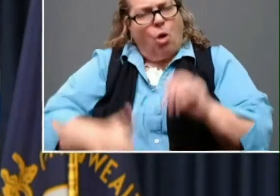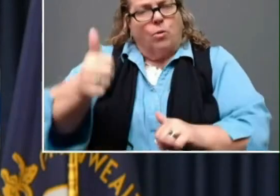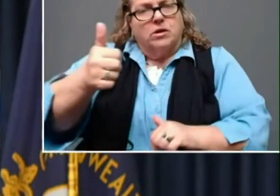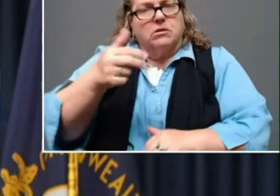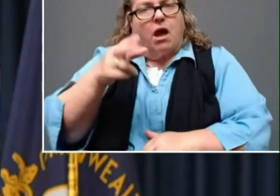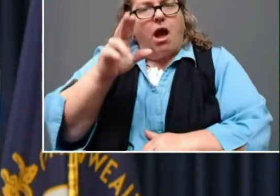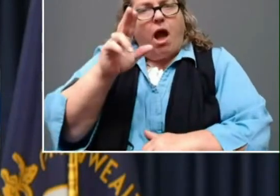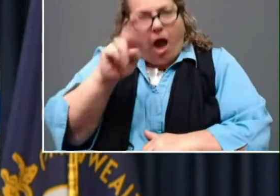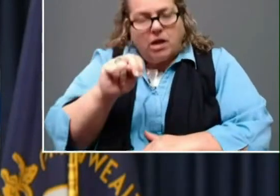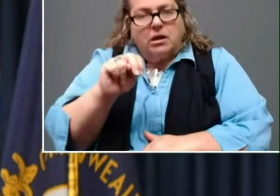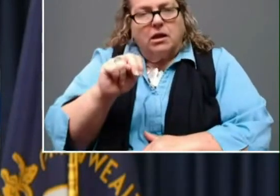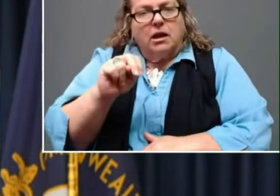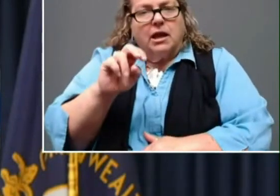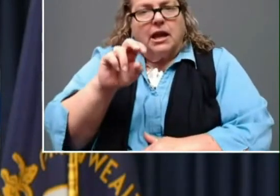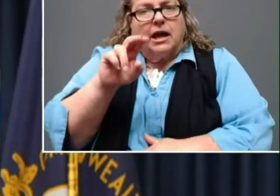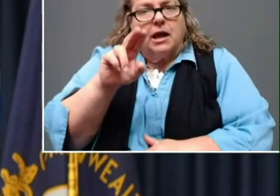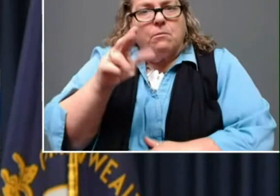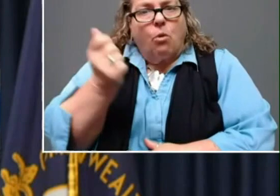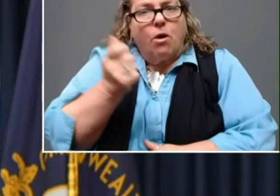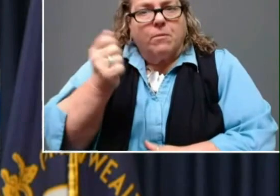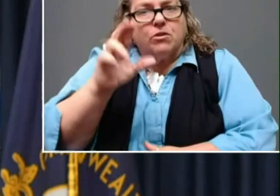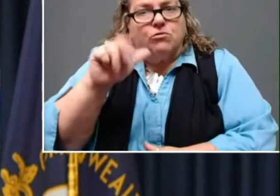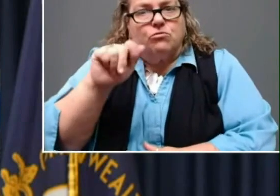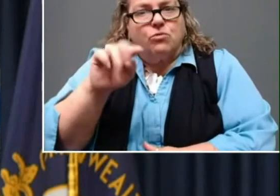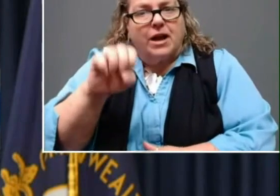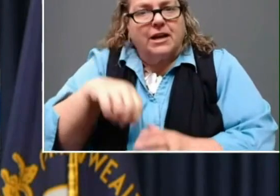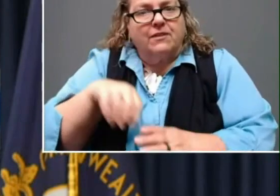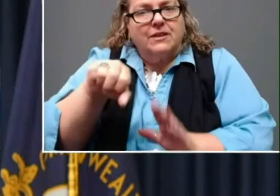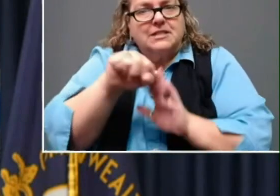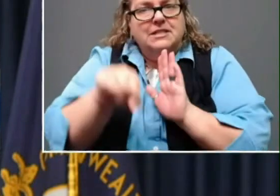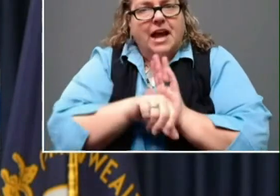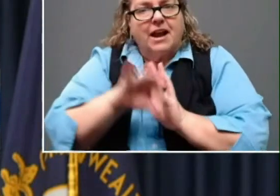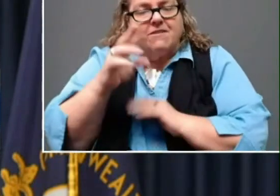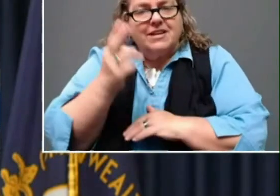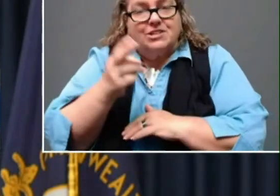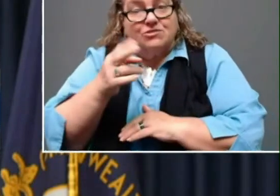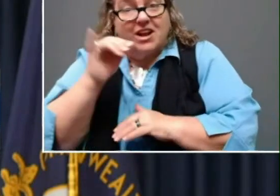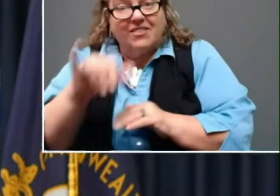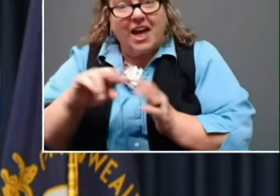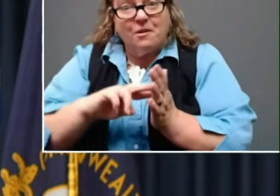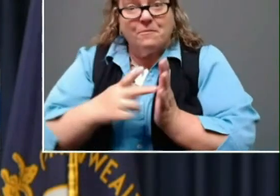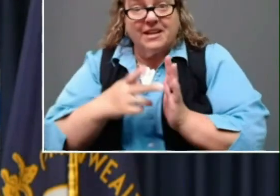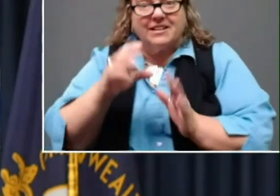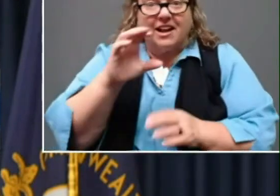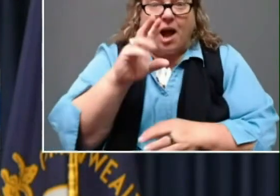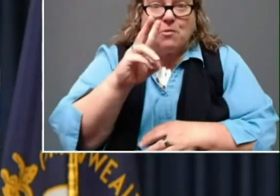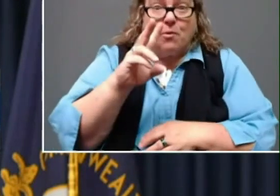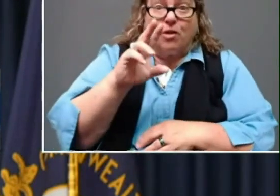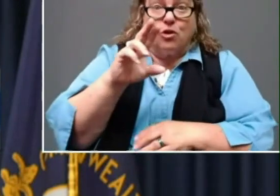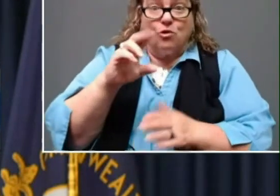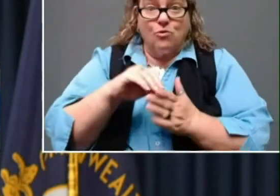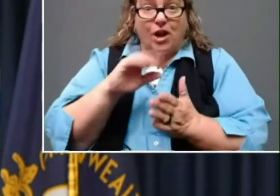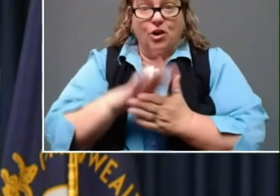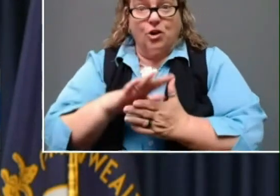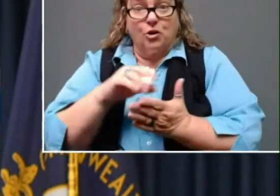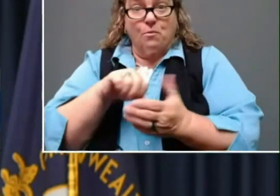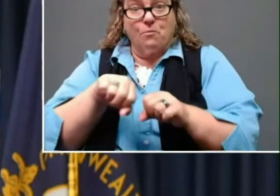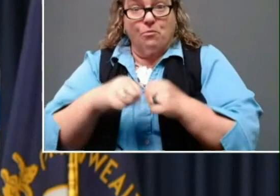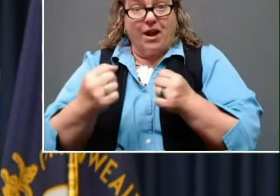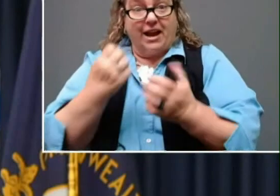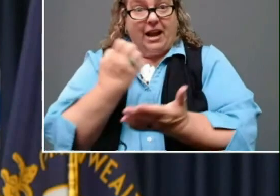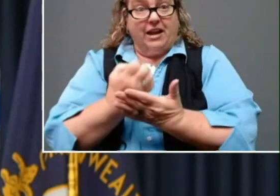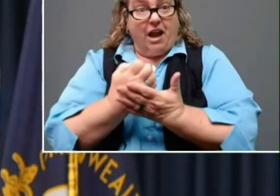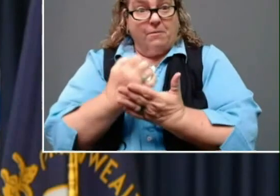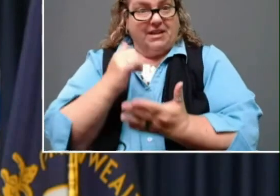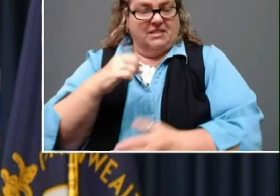milestone in Kentucky history being announced today there from the governor. The unemployment rate is down to 3.9% of the month of April. That's an historic low. It is a record.